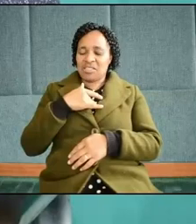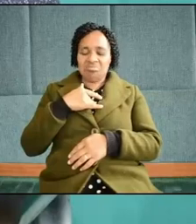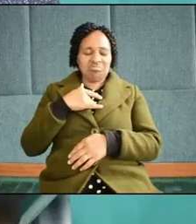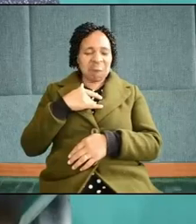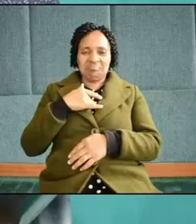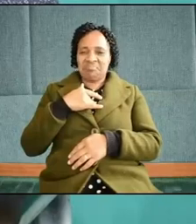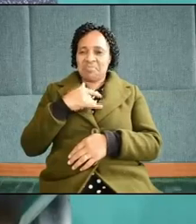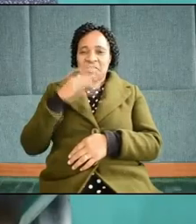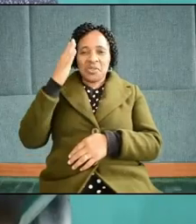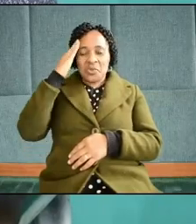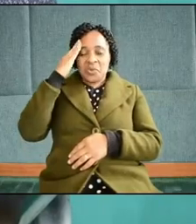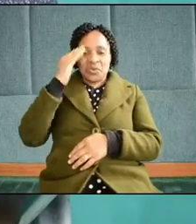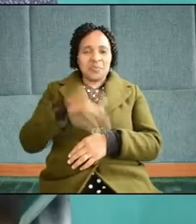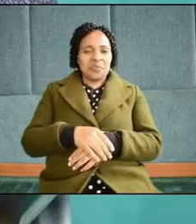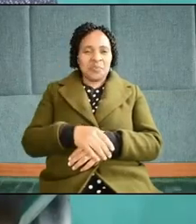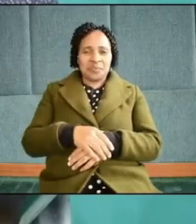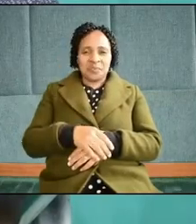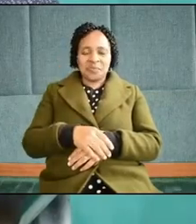know,